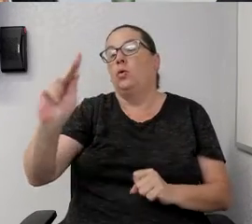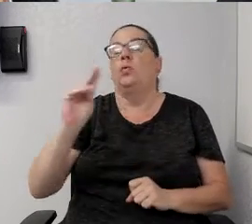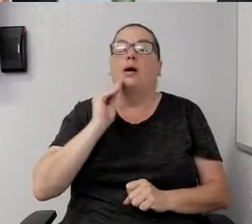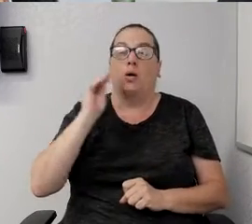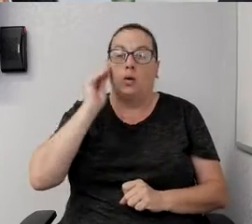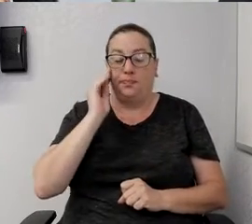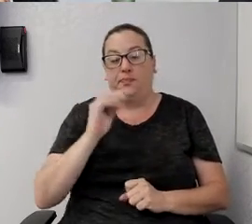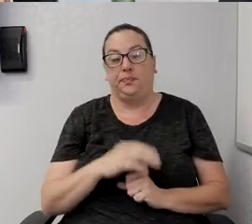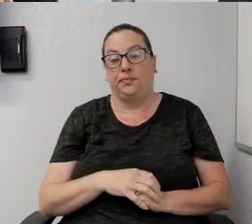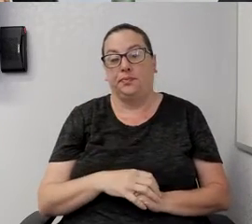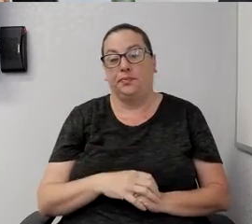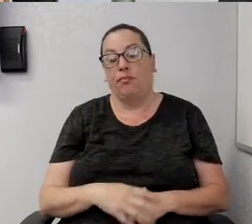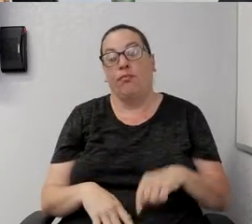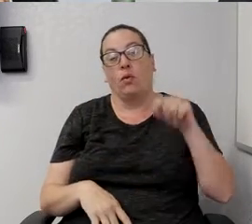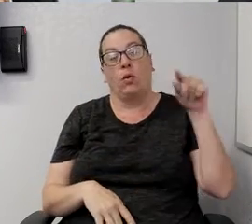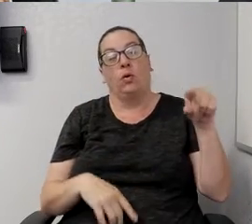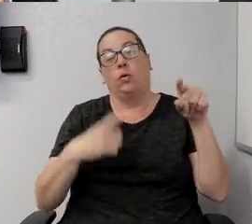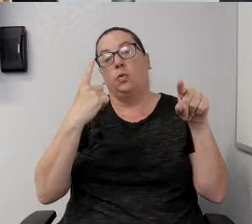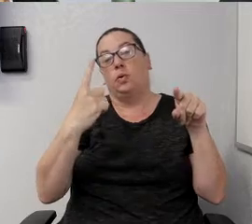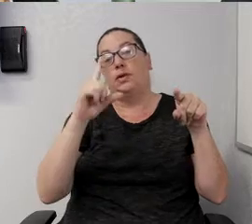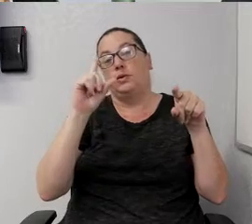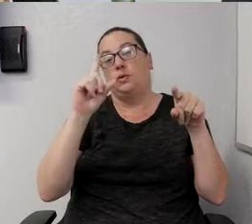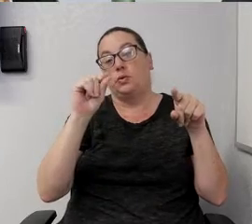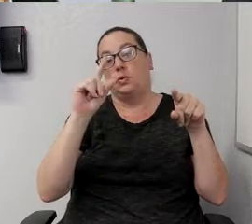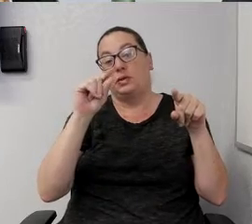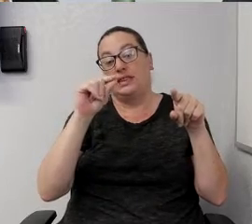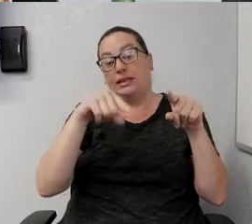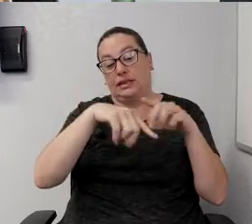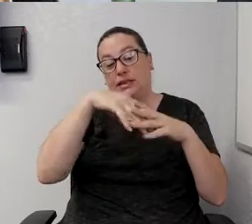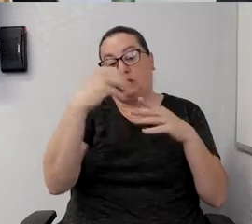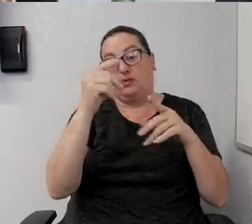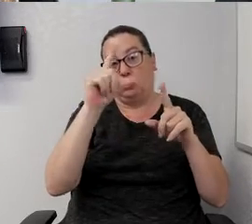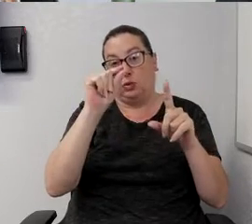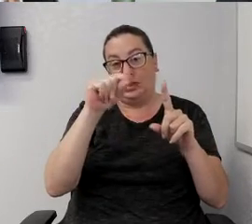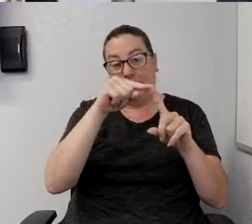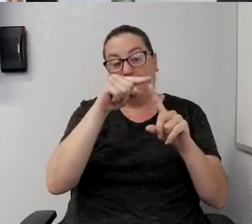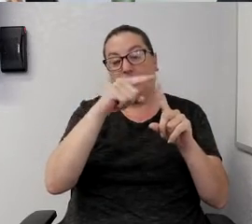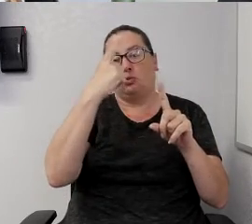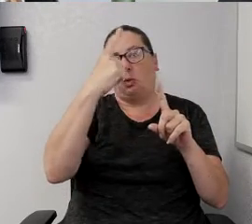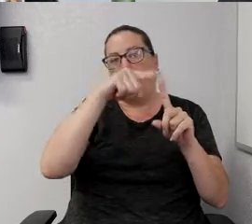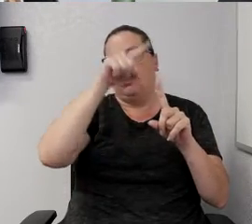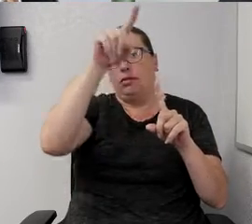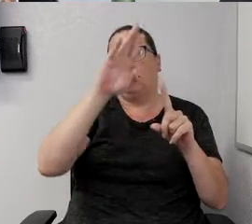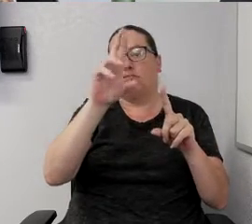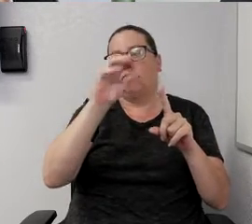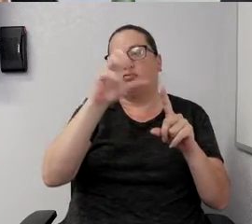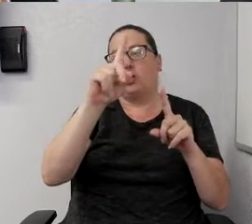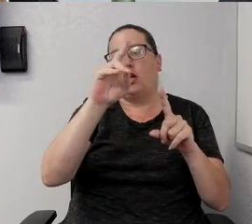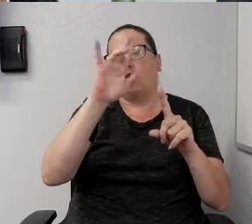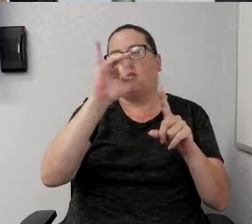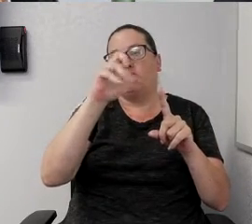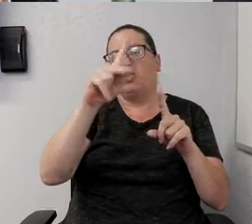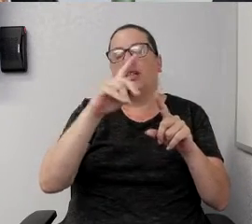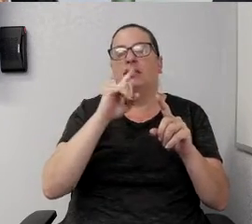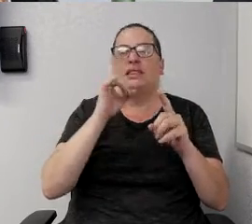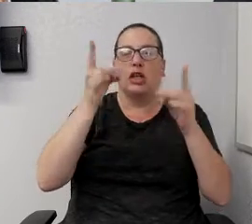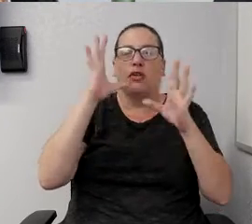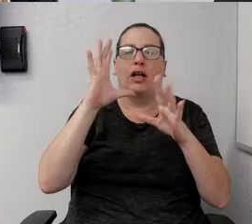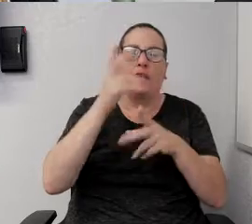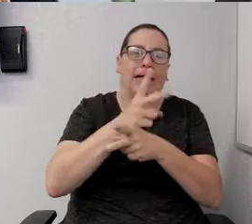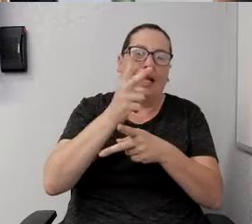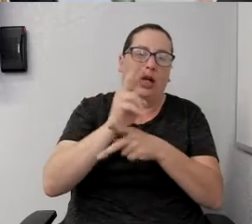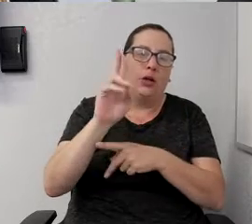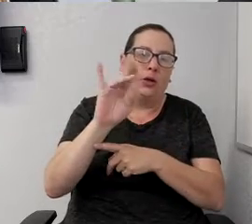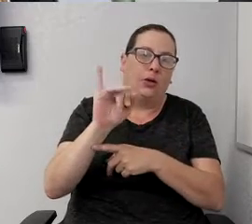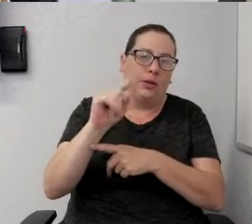20 patients are on what we call the Broderick Pavilion, which is an intermediate critical care unit. So really only 3 of the 20 are